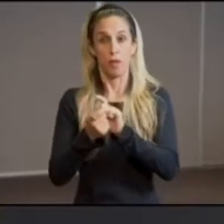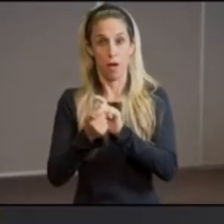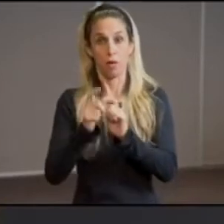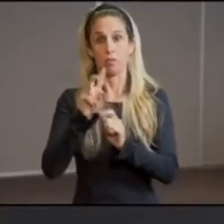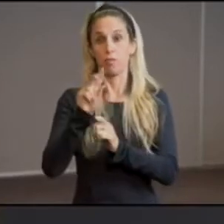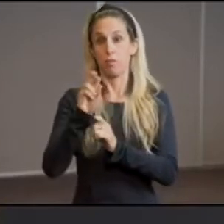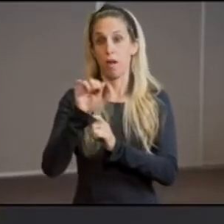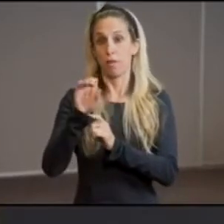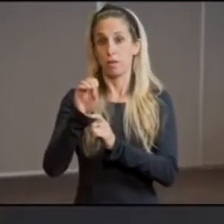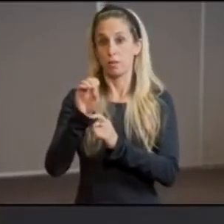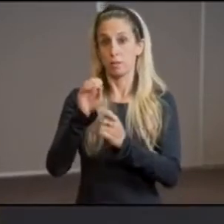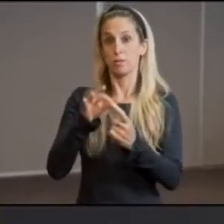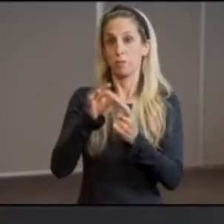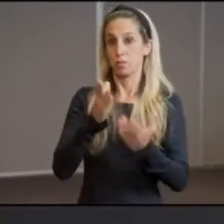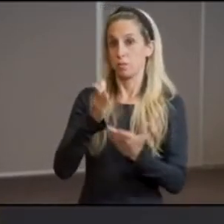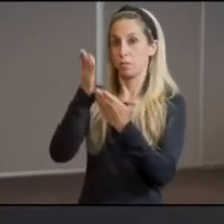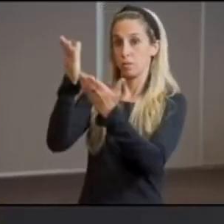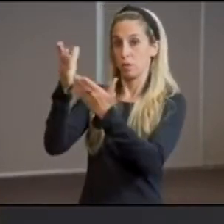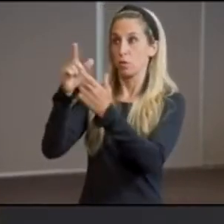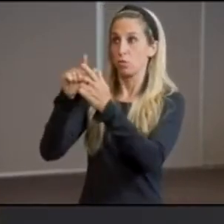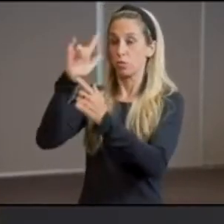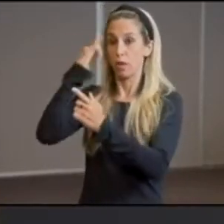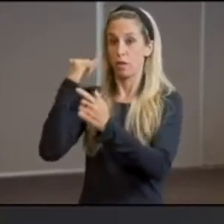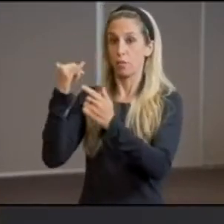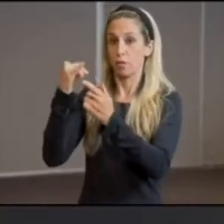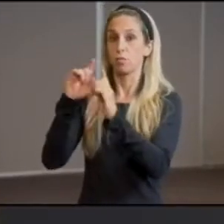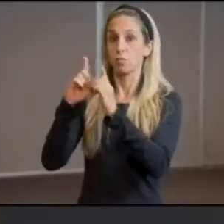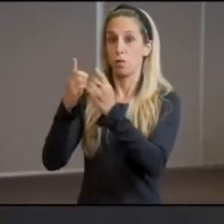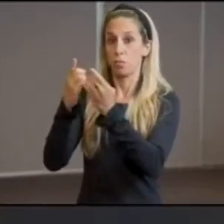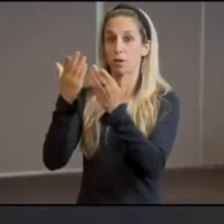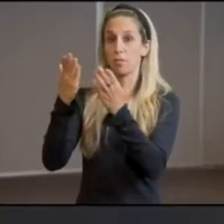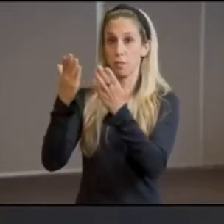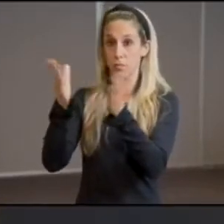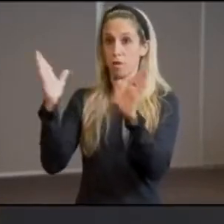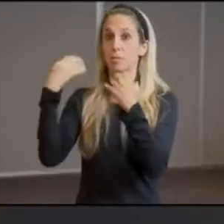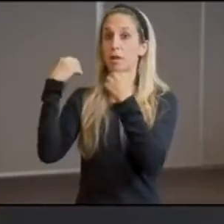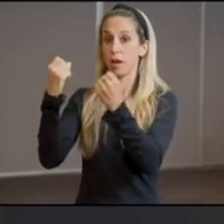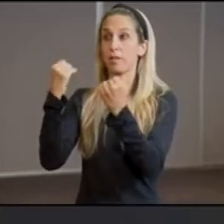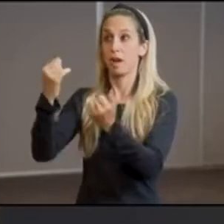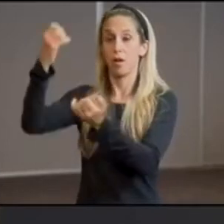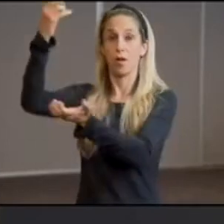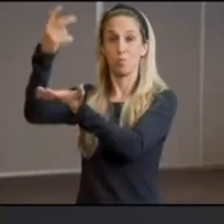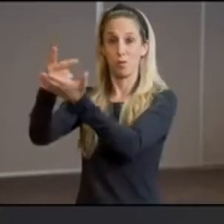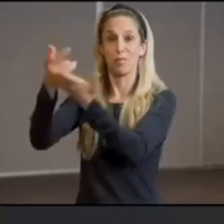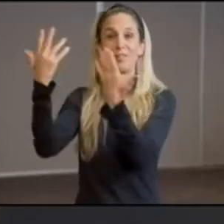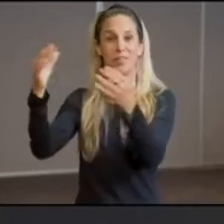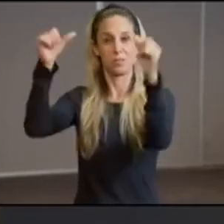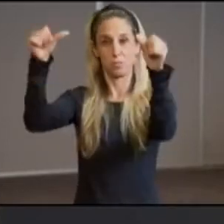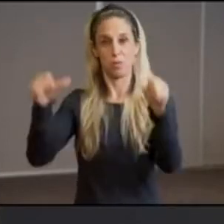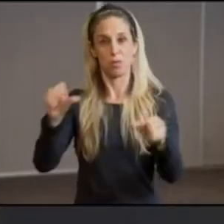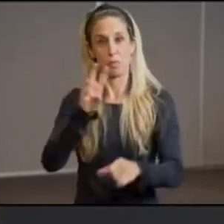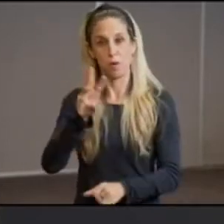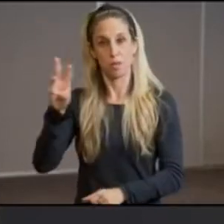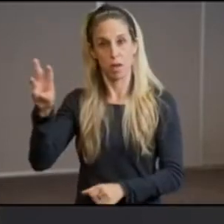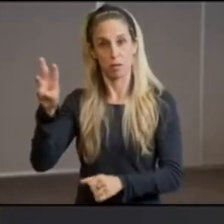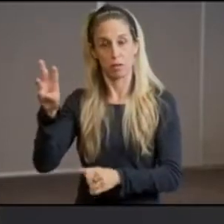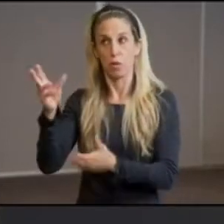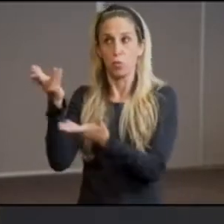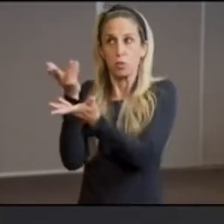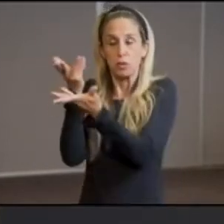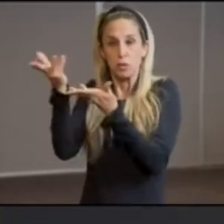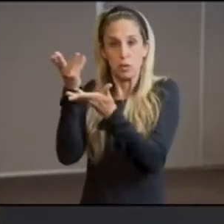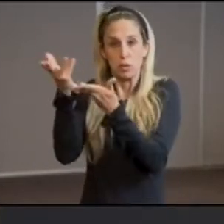to the California Department of Public Health, and it was approved and is now posted on the website. We worked closely with the